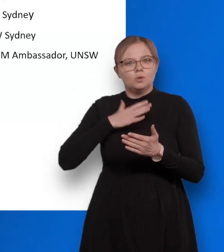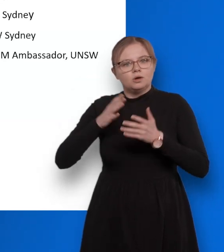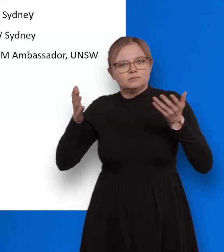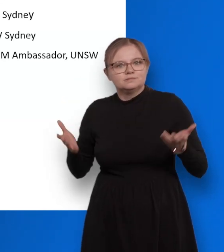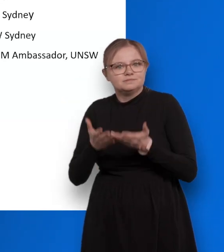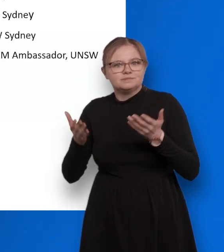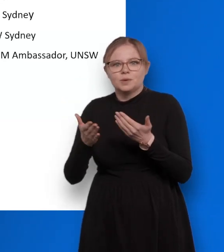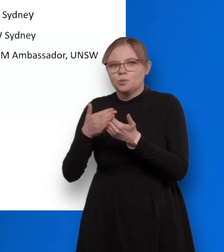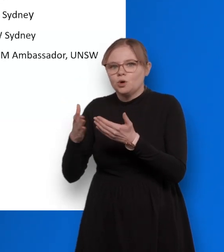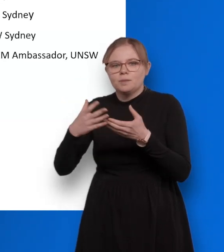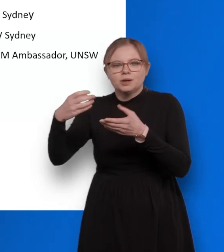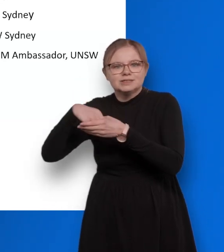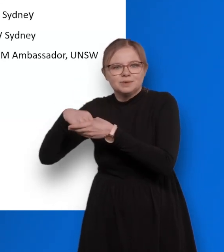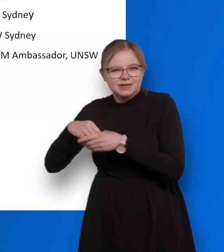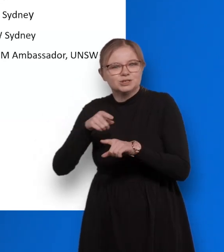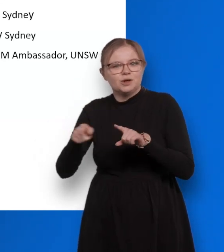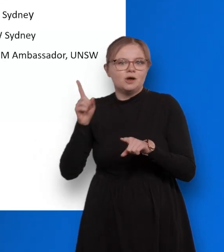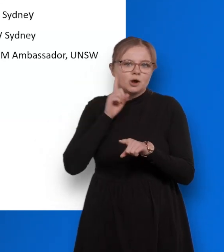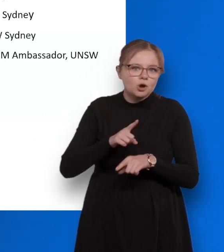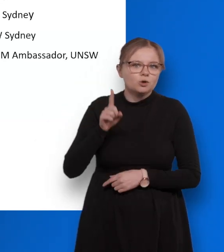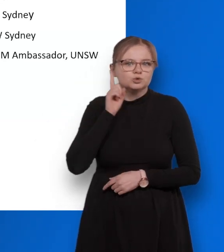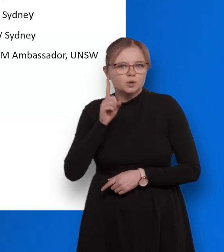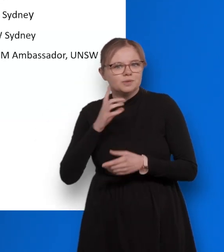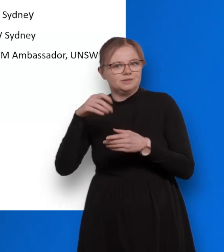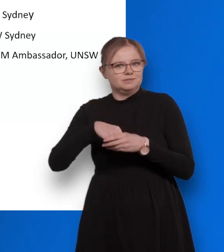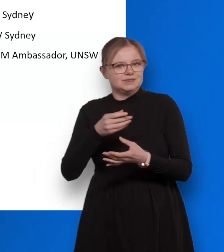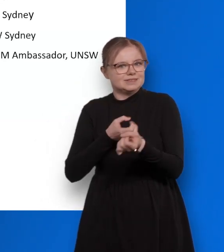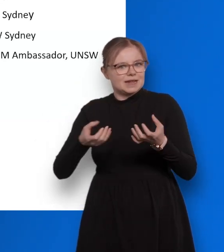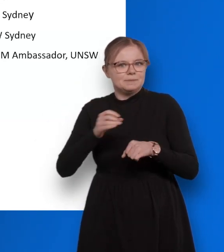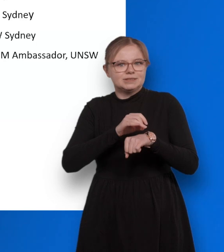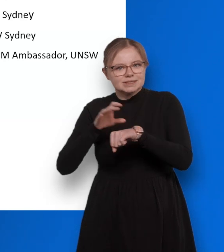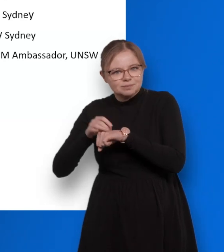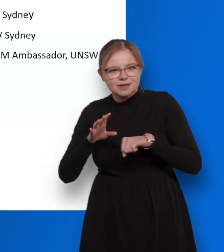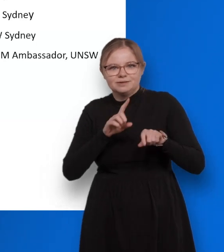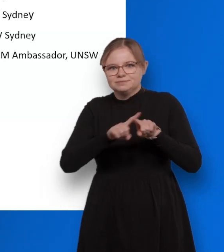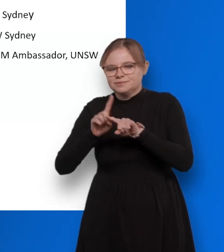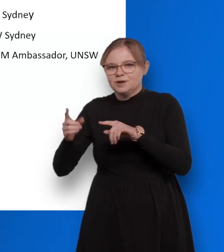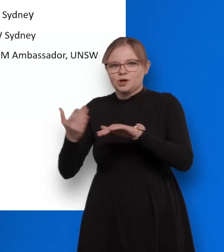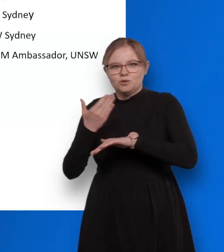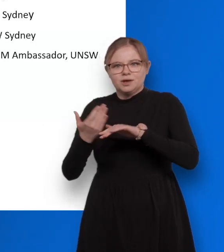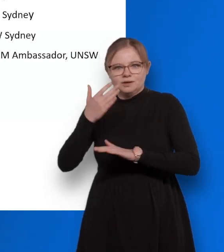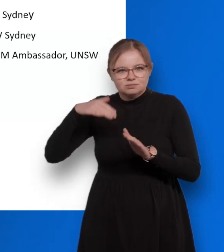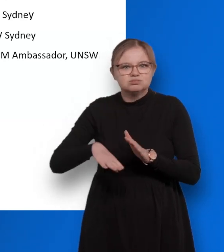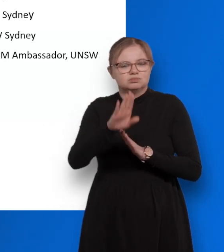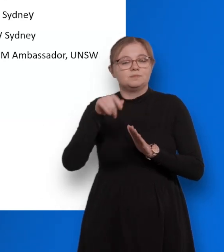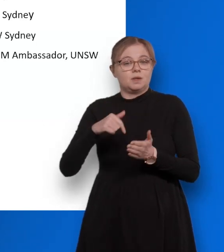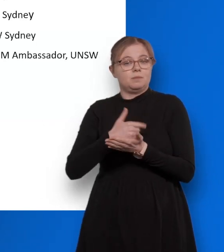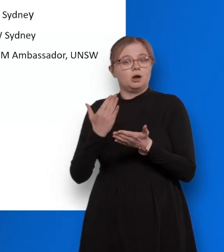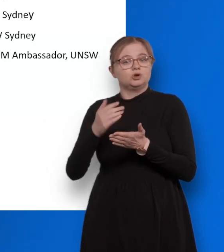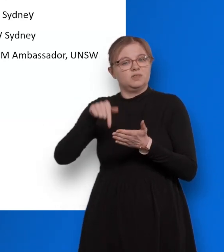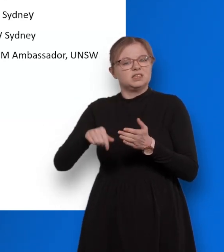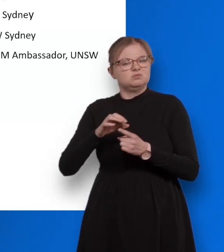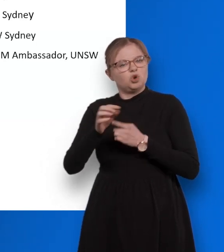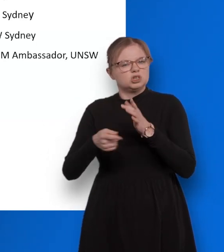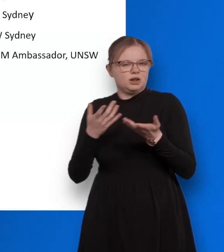participation of girls and women in STEM disciplines and careers. As part of that initiative, which